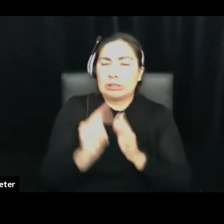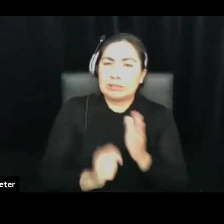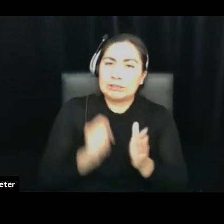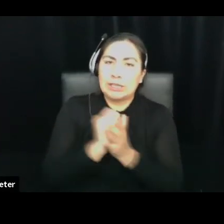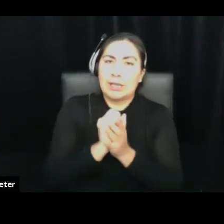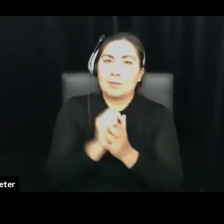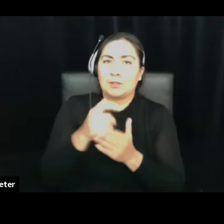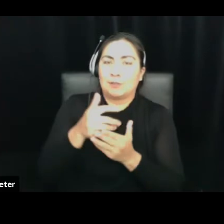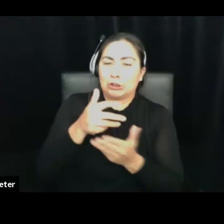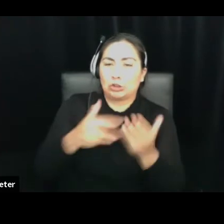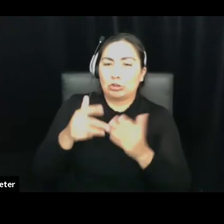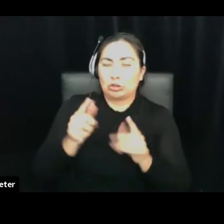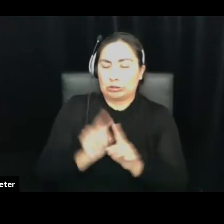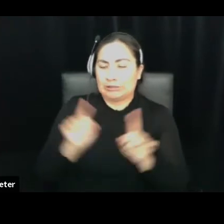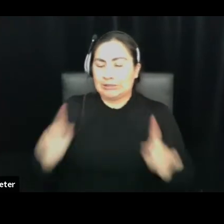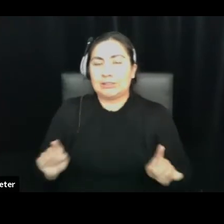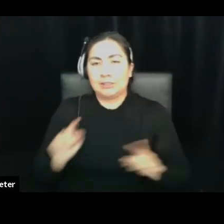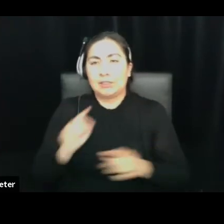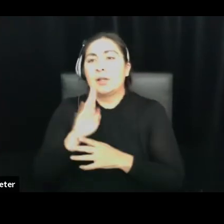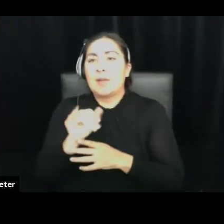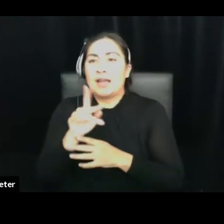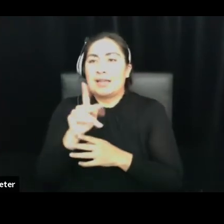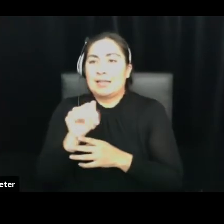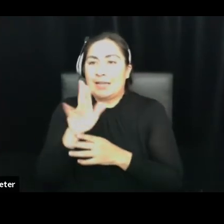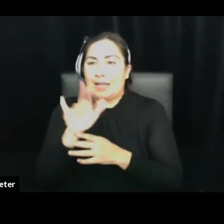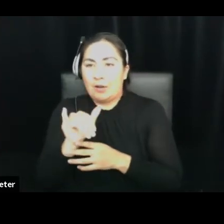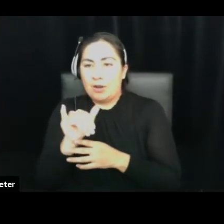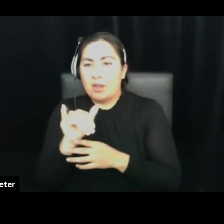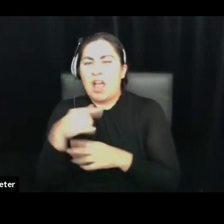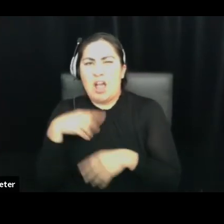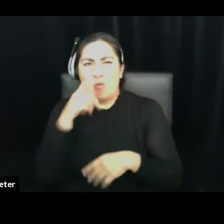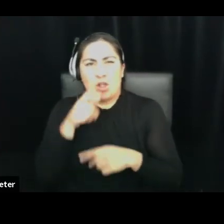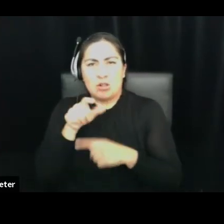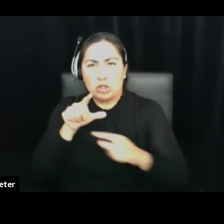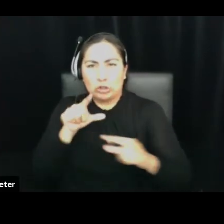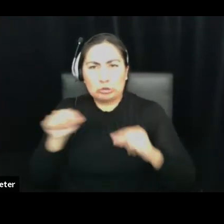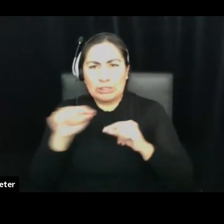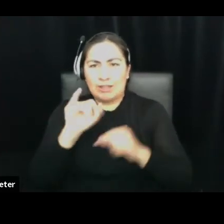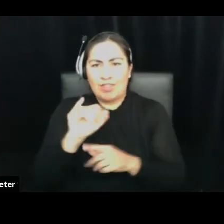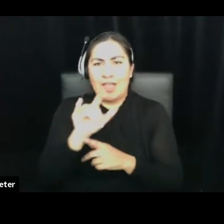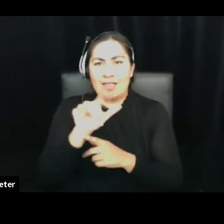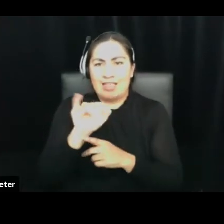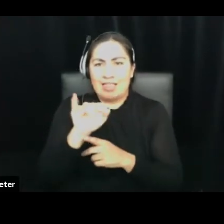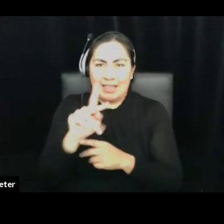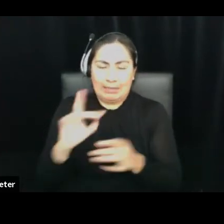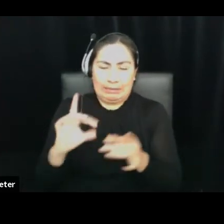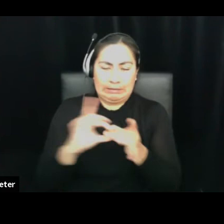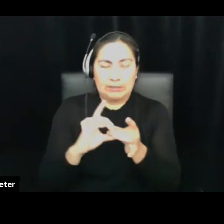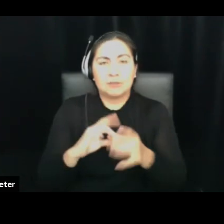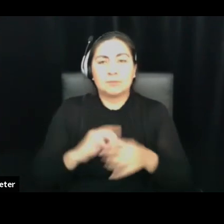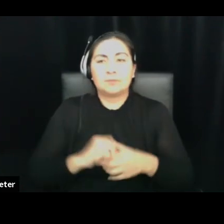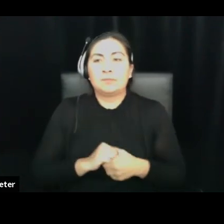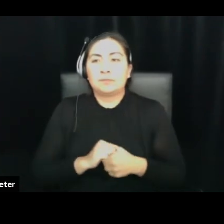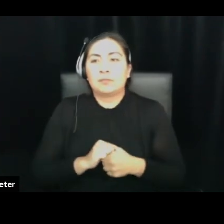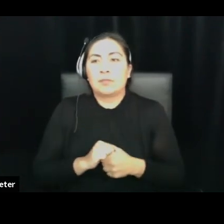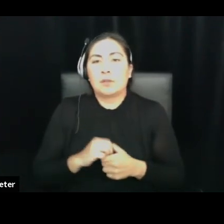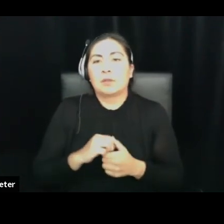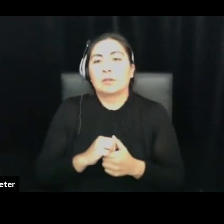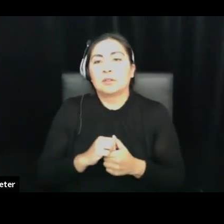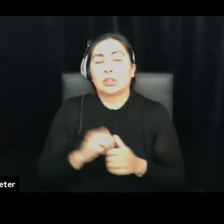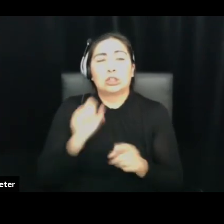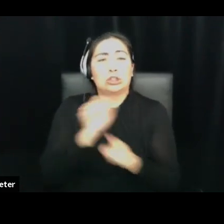Lobenstein. I believe we will be tweeting out that link. Social Justice in a Time of Social Distancing.